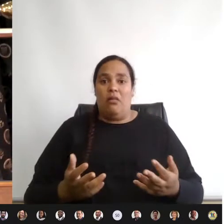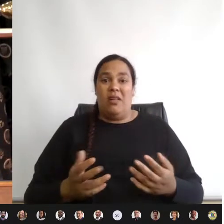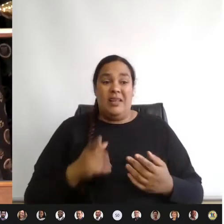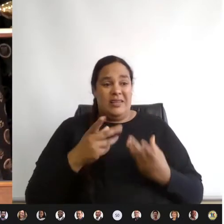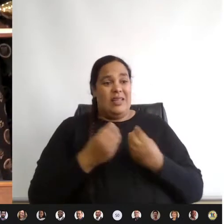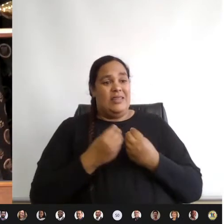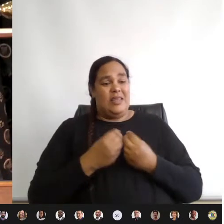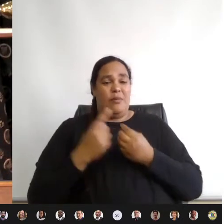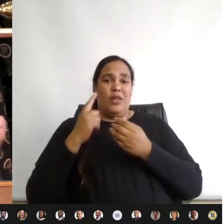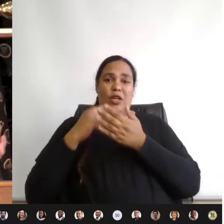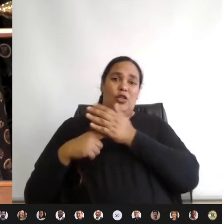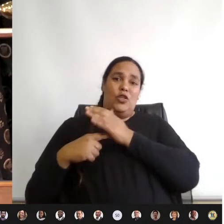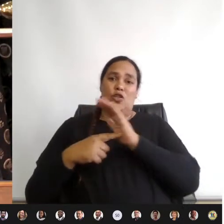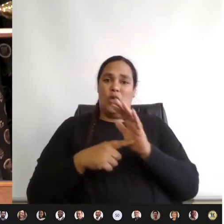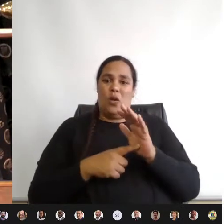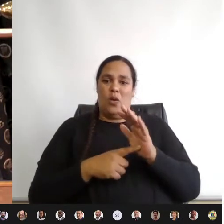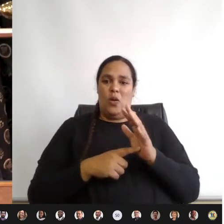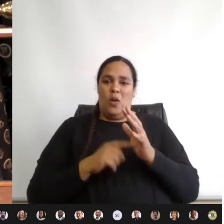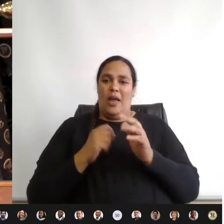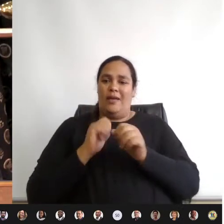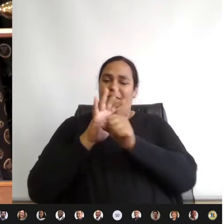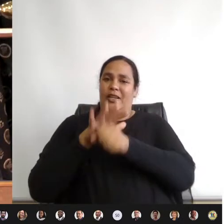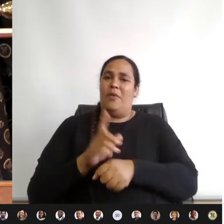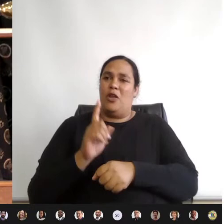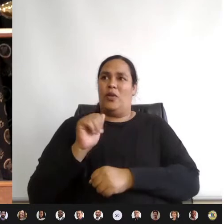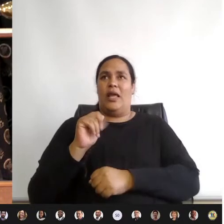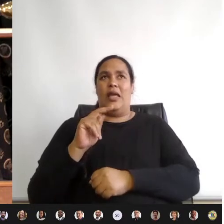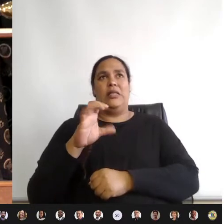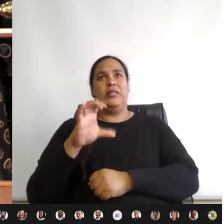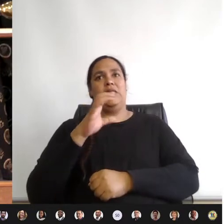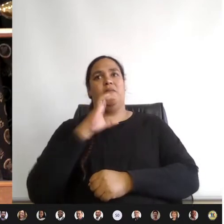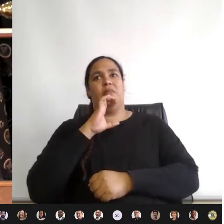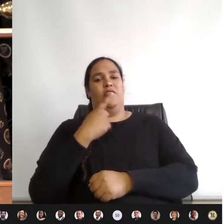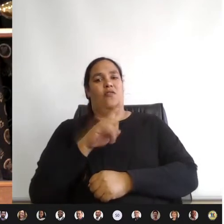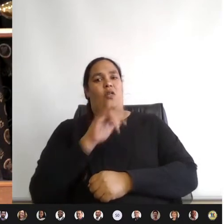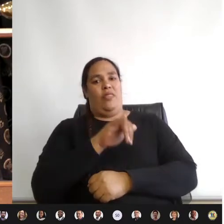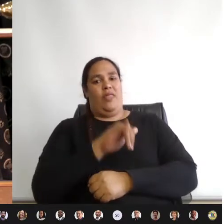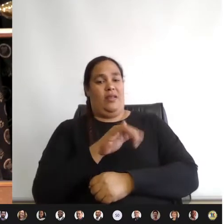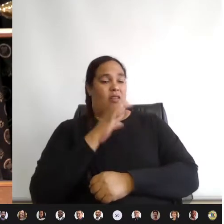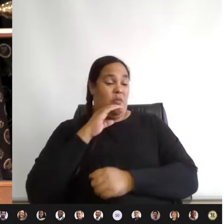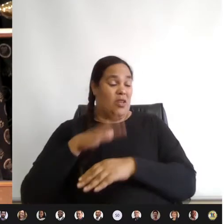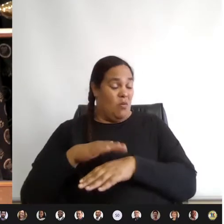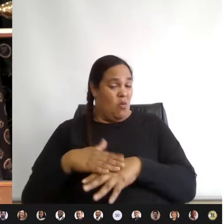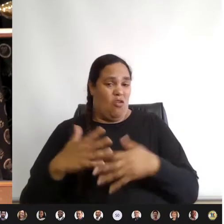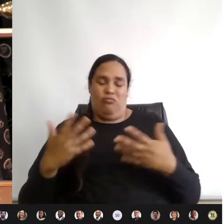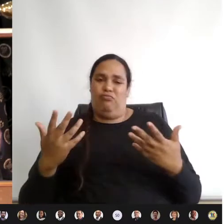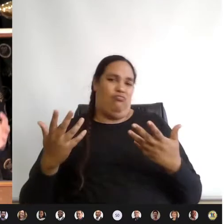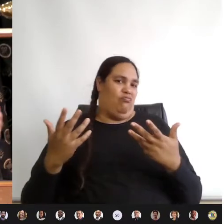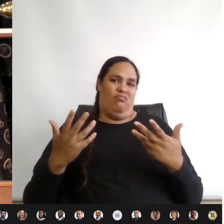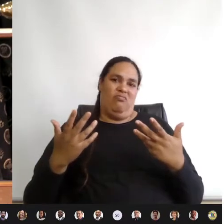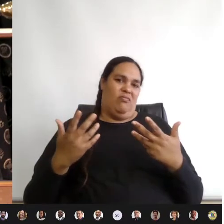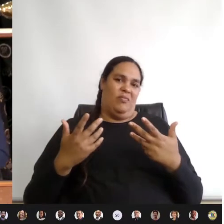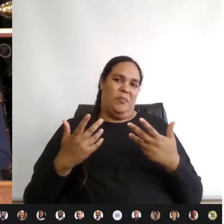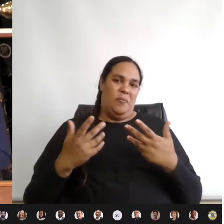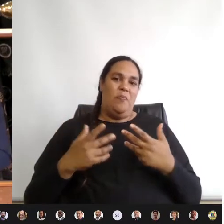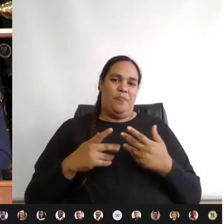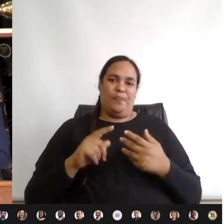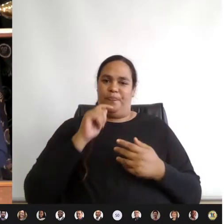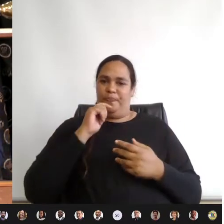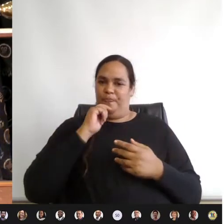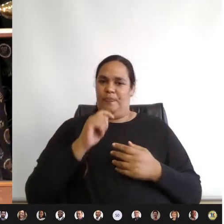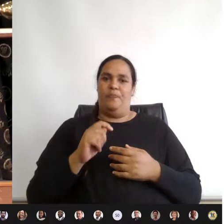showcases and epitomizes what the ANC stands for, well, I don't think there's anything else. So I think it is really rich